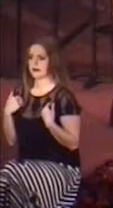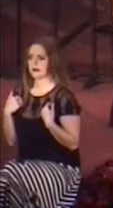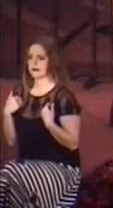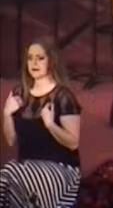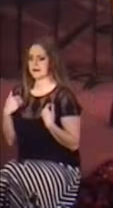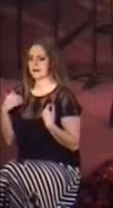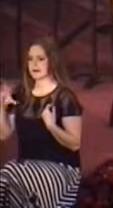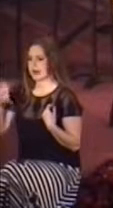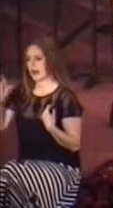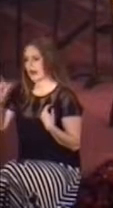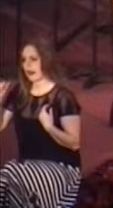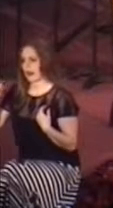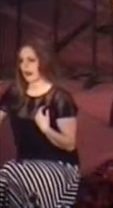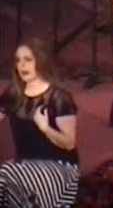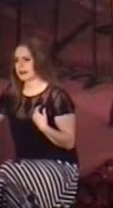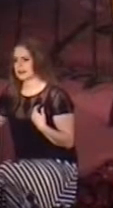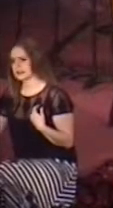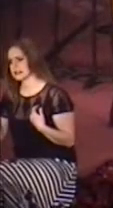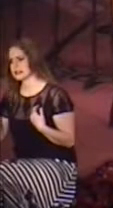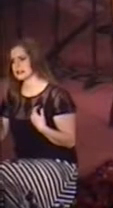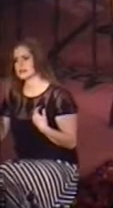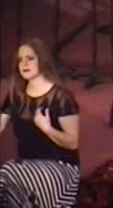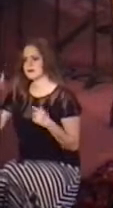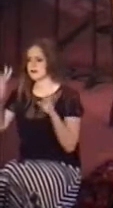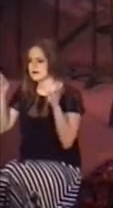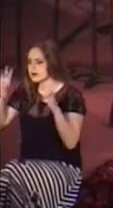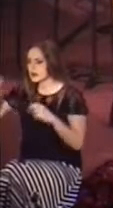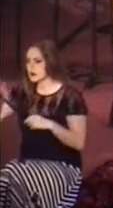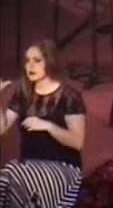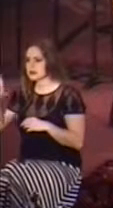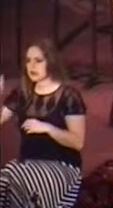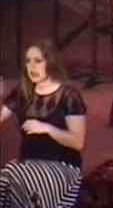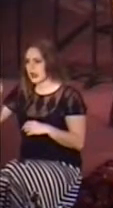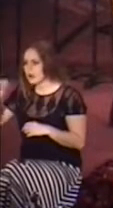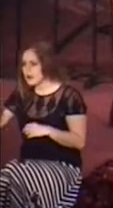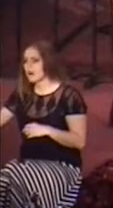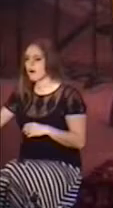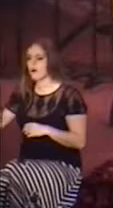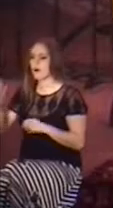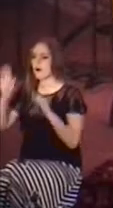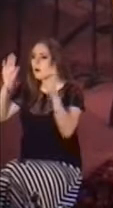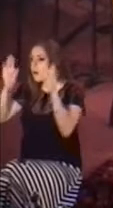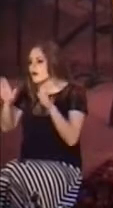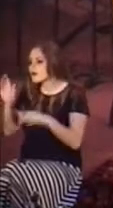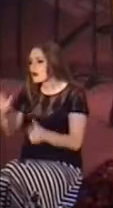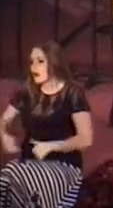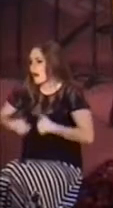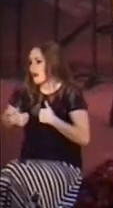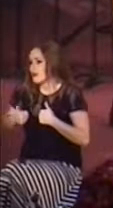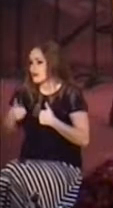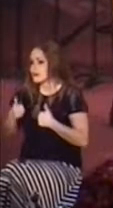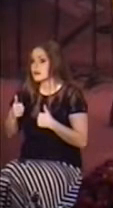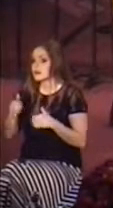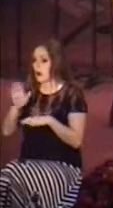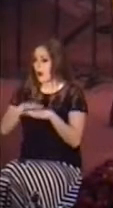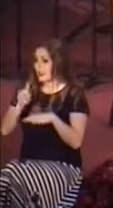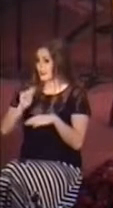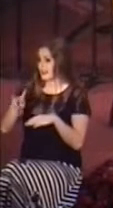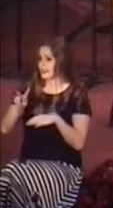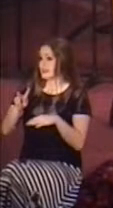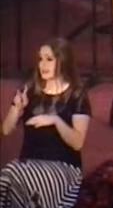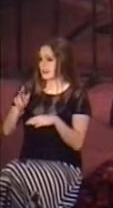Carol? I like the Christmas Carol, don't you? And It's a Wonderful Life. It was on last night. Anybody see it? Yeah,